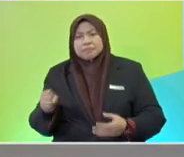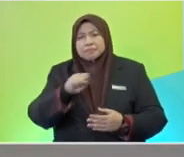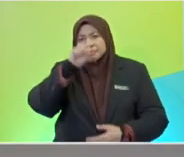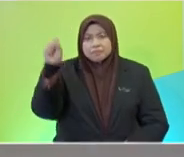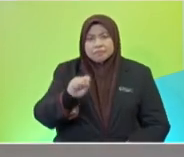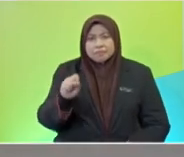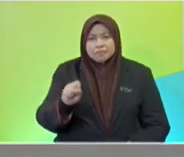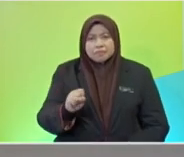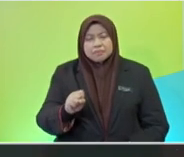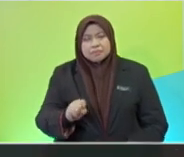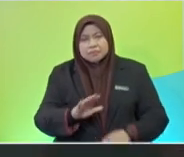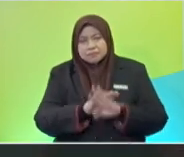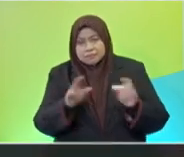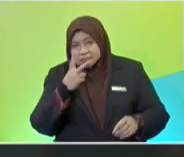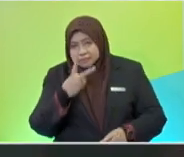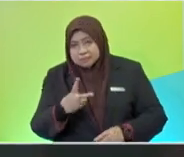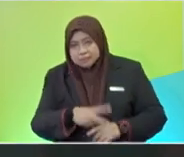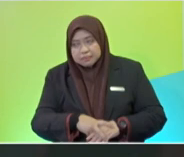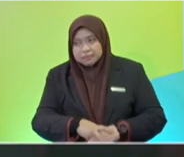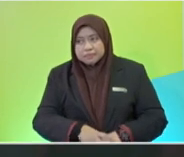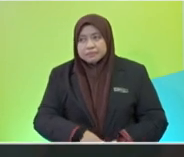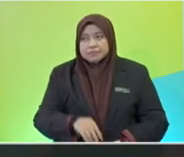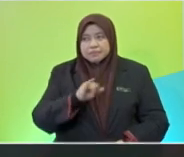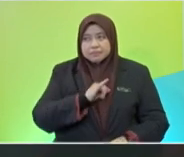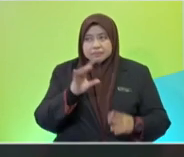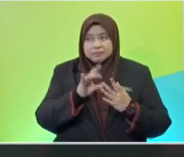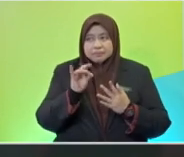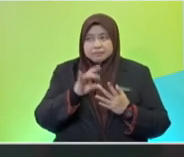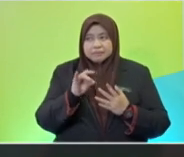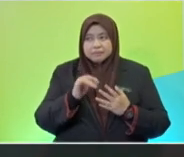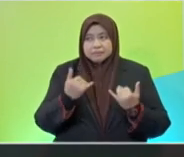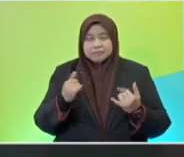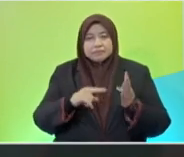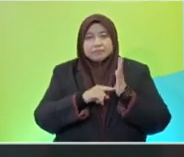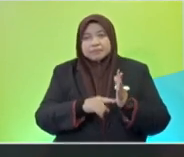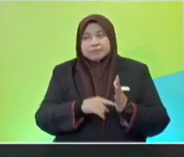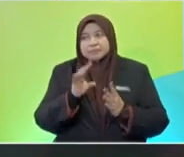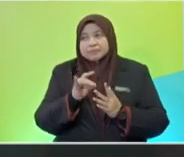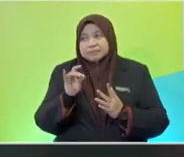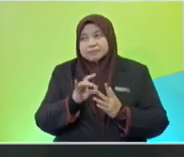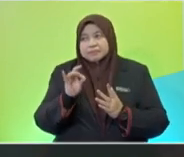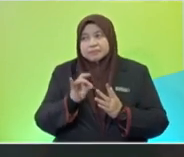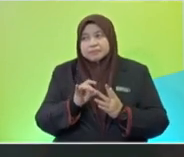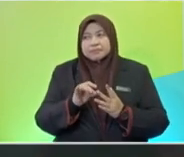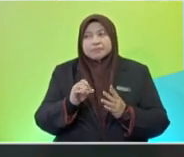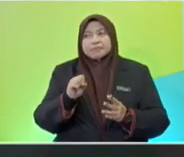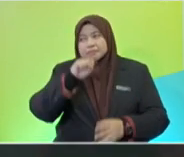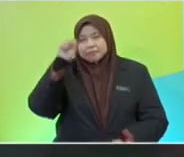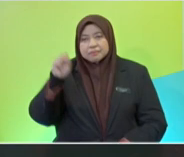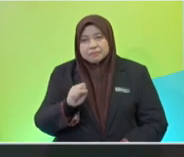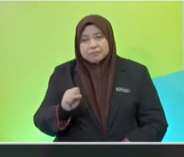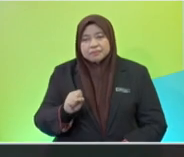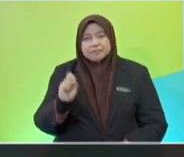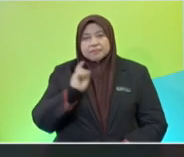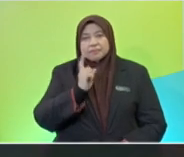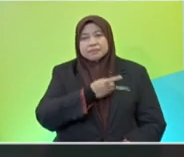Sean, don't look. Okay, I won't look. I don't won't look. Look. Mm-hmm. Okay. Okay. I'm gonna show the question. Okay. Okay. Okay. I'm going to ask Sean this